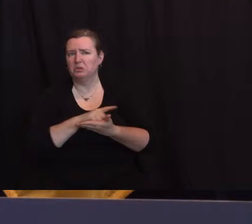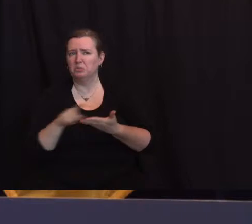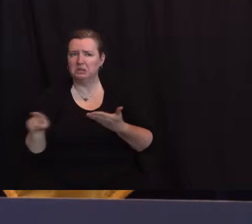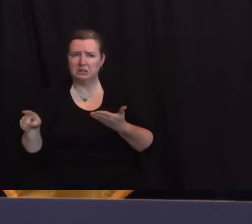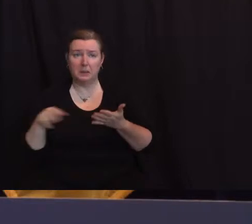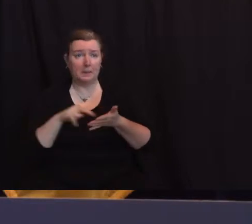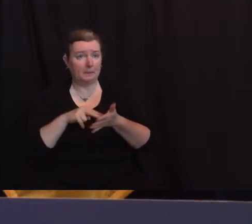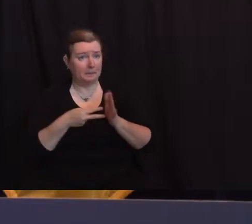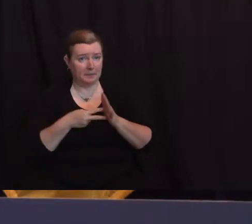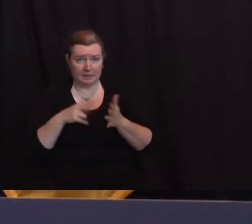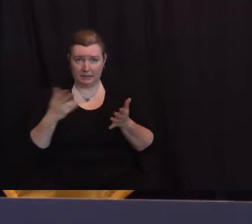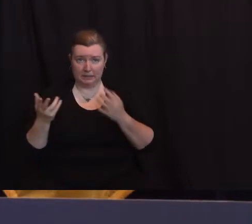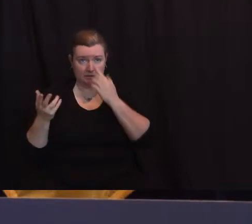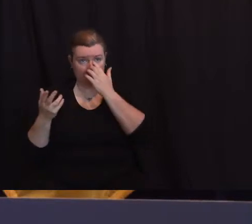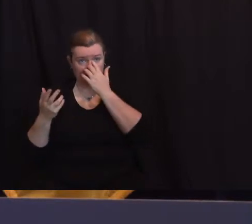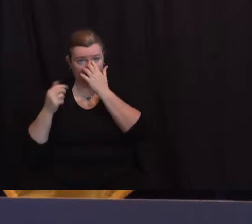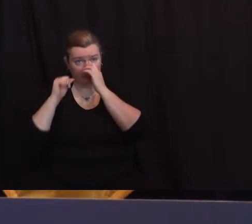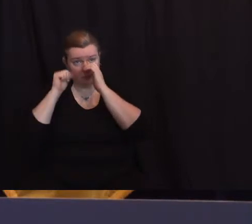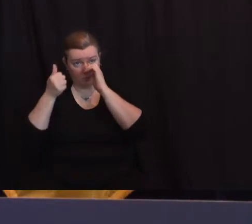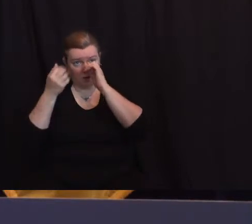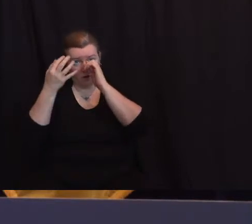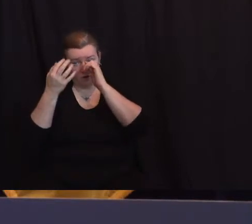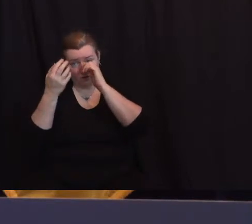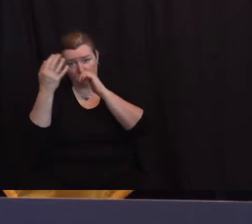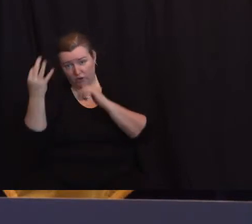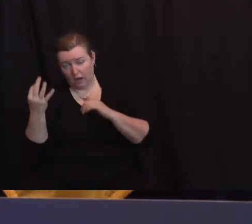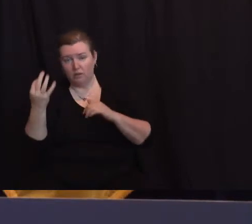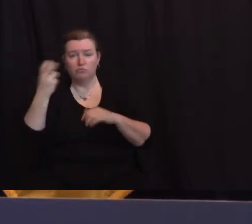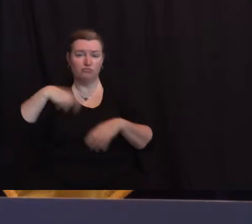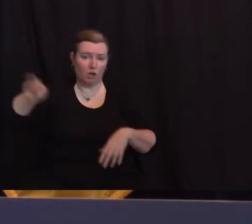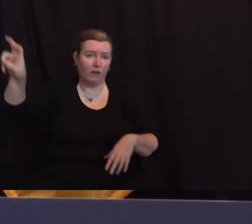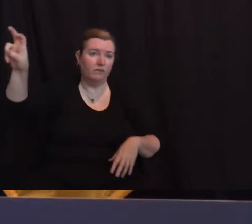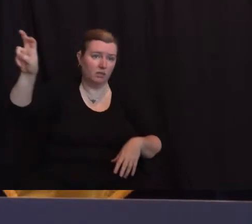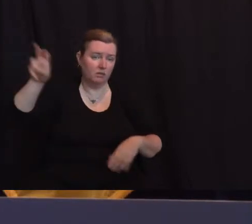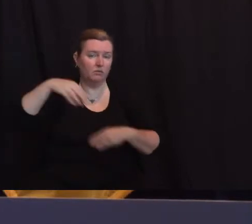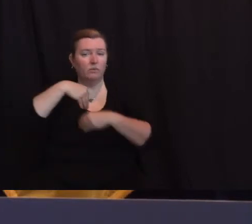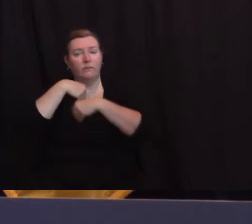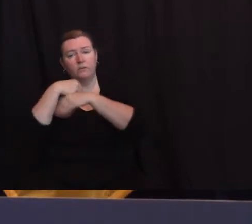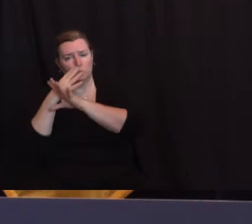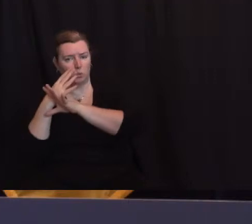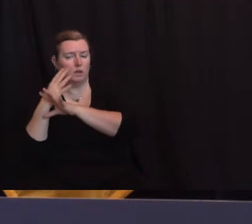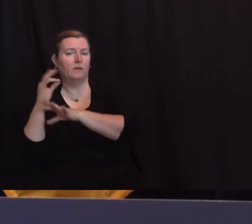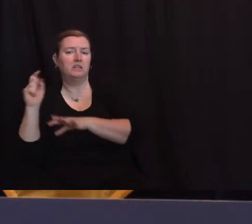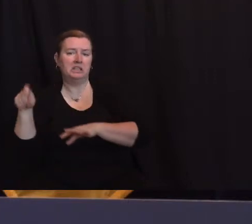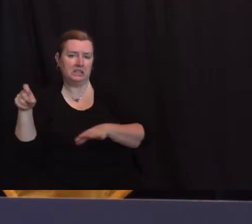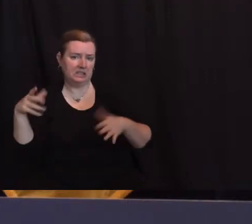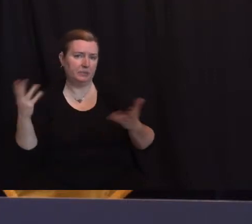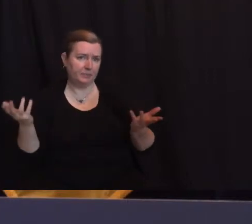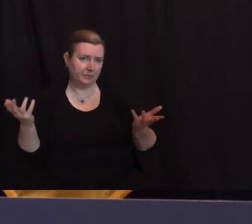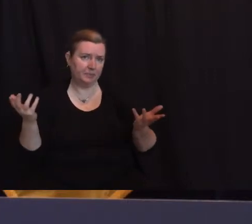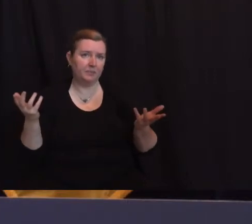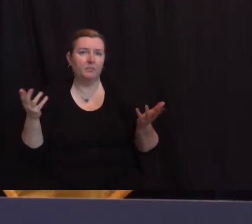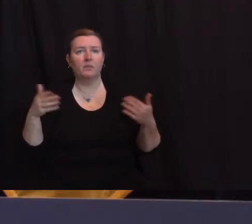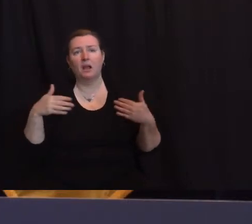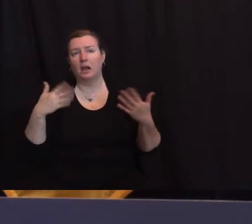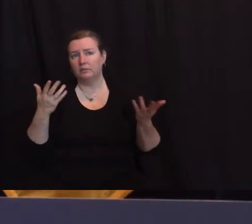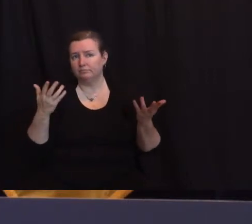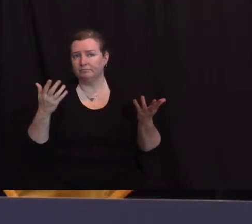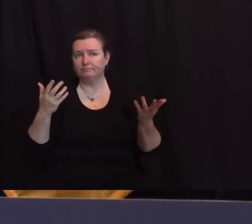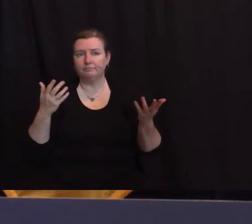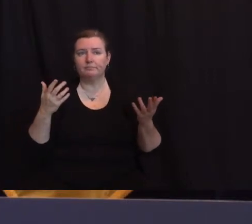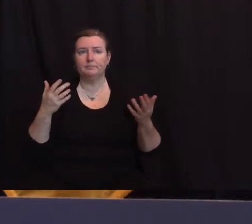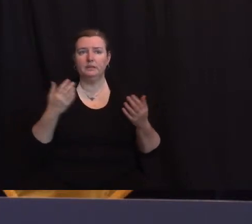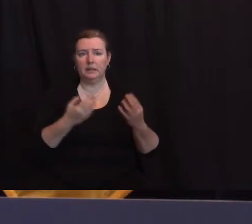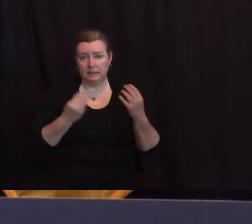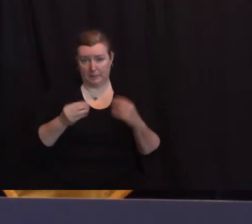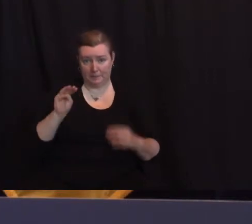there probably on the road somewhere tomorrow and Friday. We'll be with you virtually, and if we've got a reason to get back together, we will do so. Otherwise, we'll be back here next